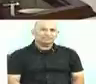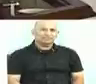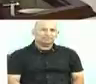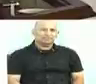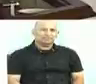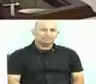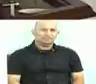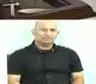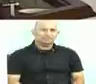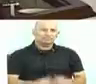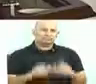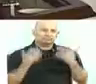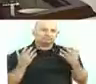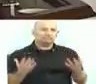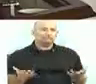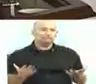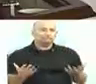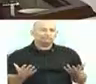Well,